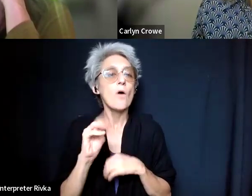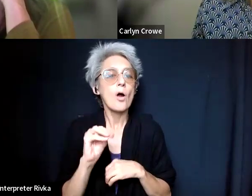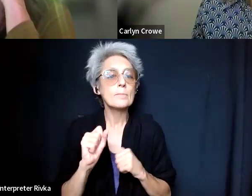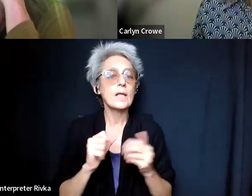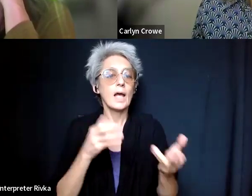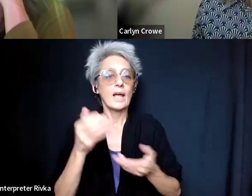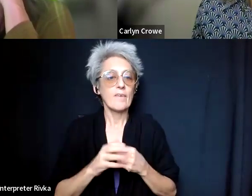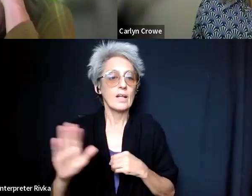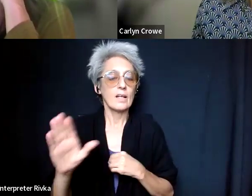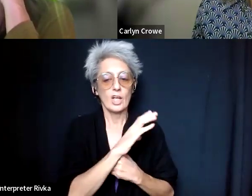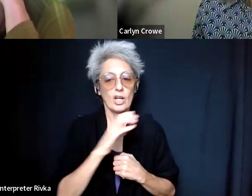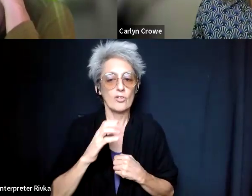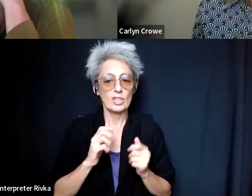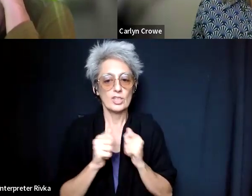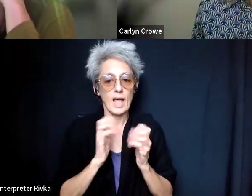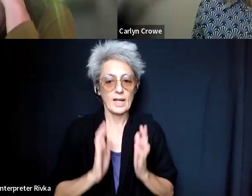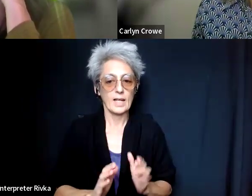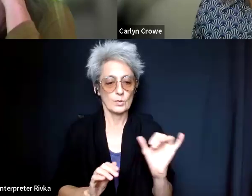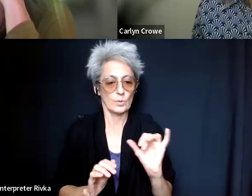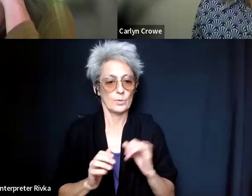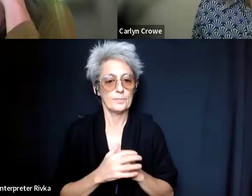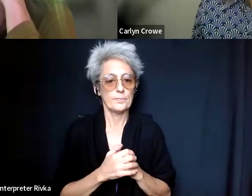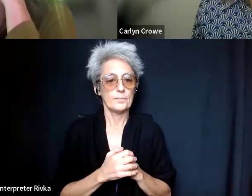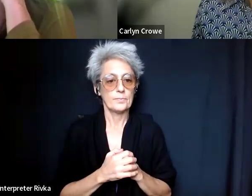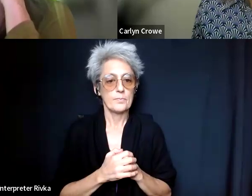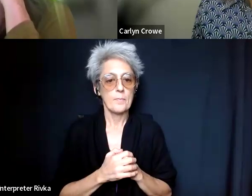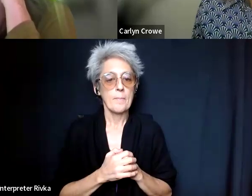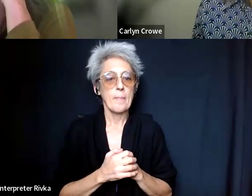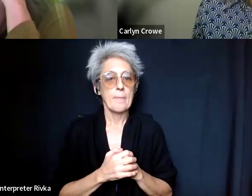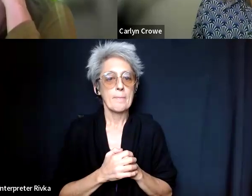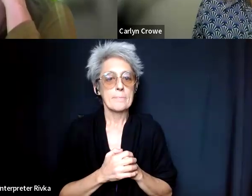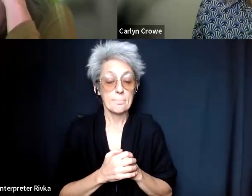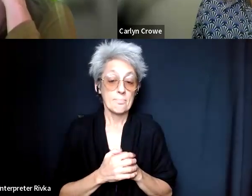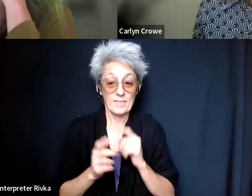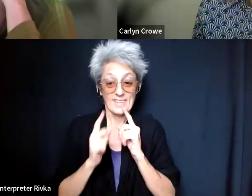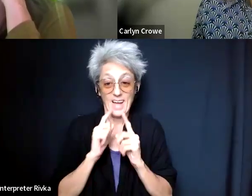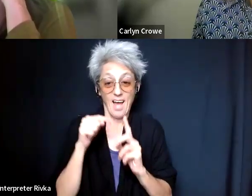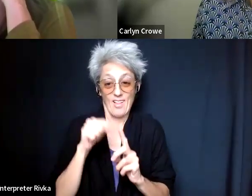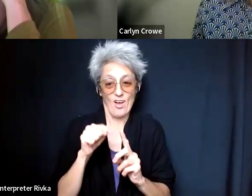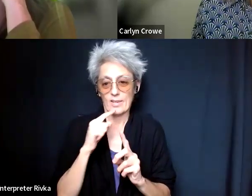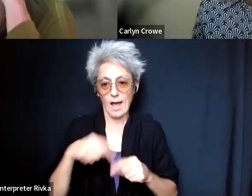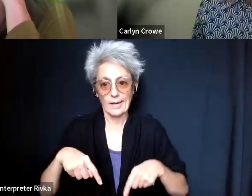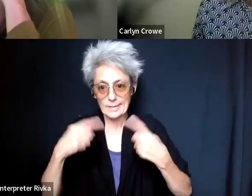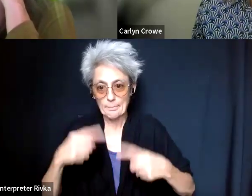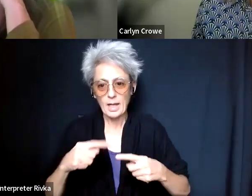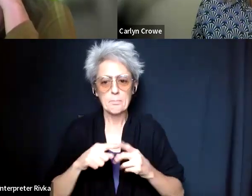candidates. But the idea is really to have a dialogue. It's not a debate, but to have